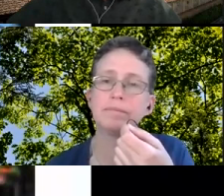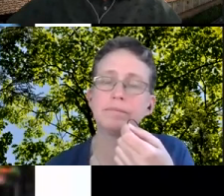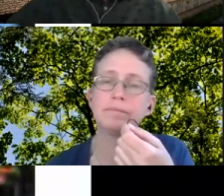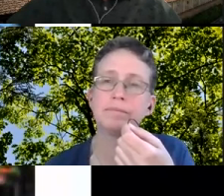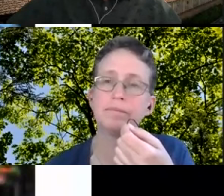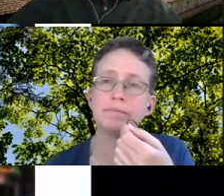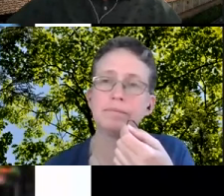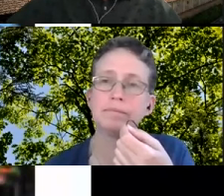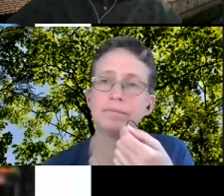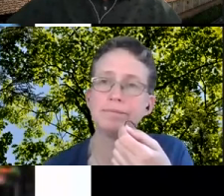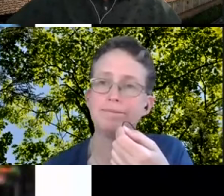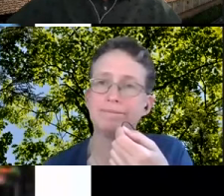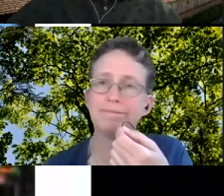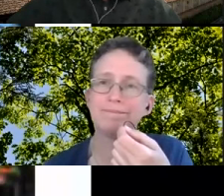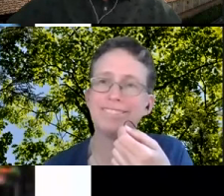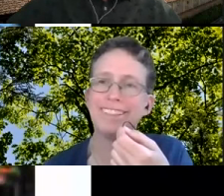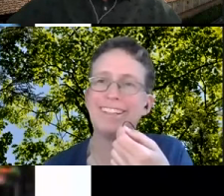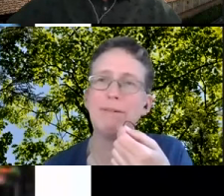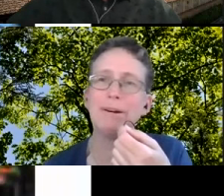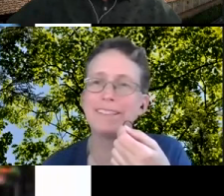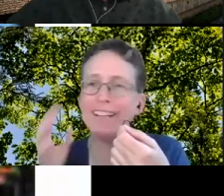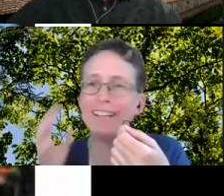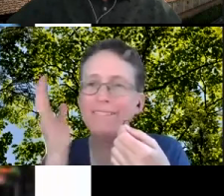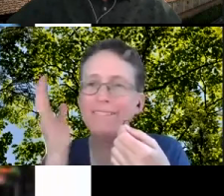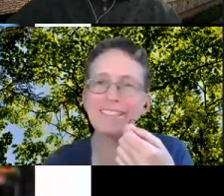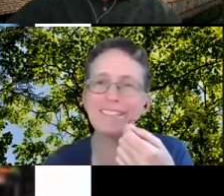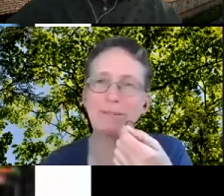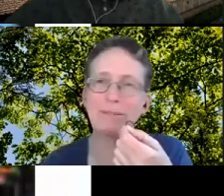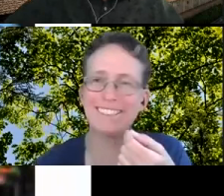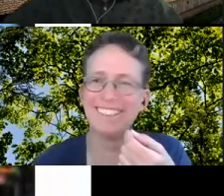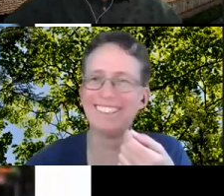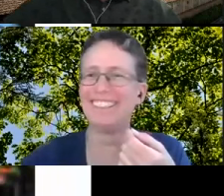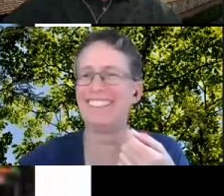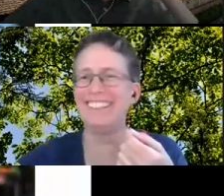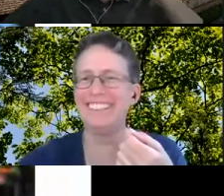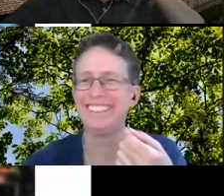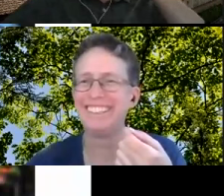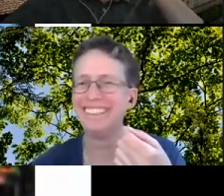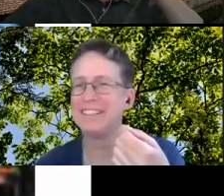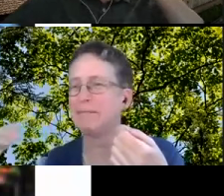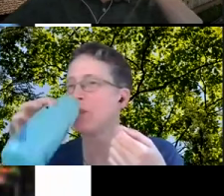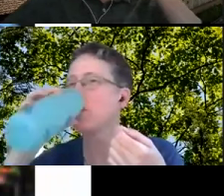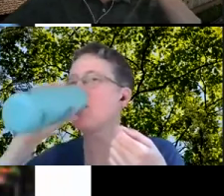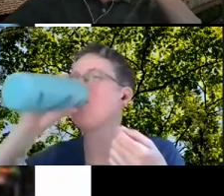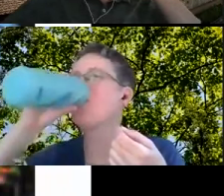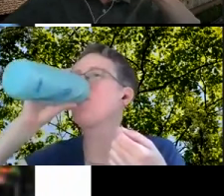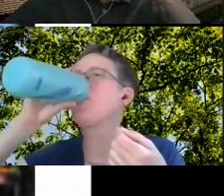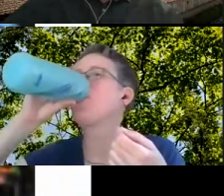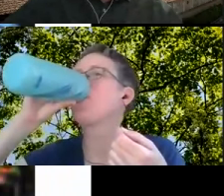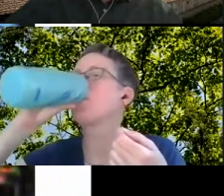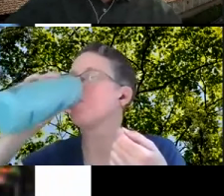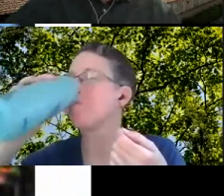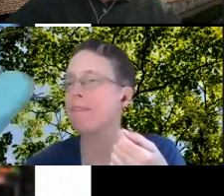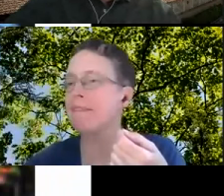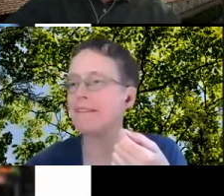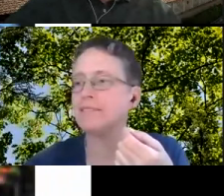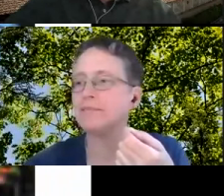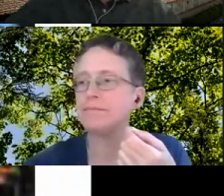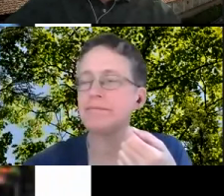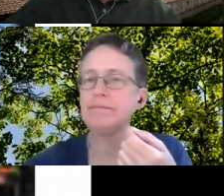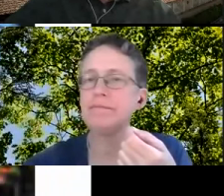That is a positive outlook, and I'm also I'm always an optimist. Yeah. Right, exactly. But I am encouraged by the leadership that a lot